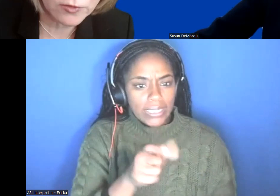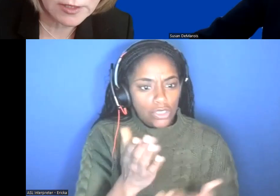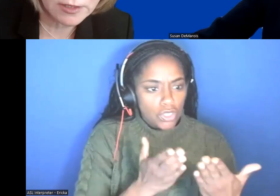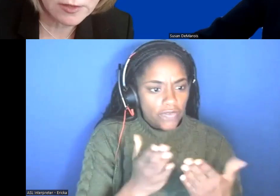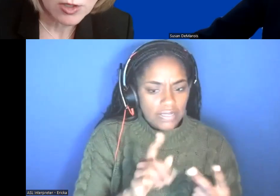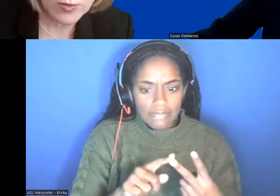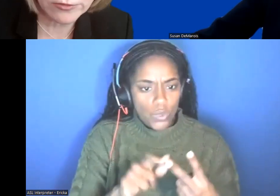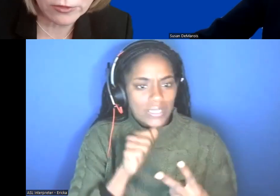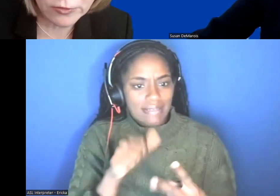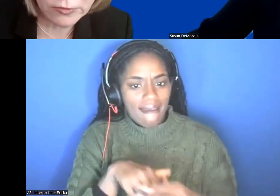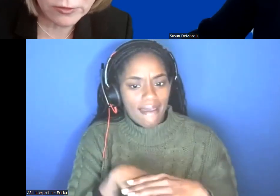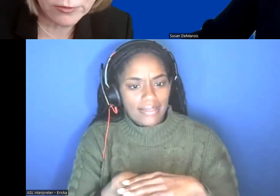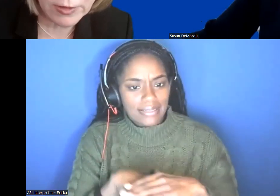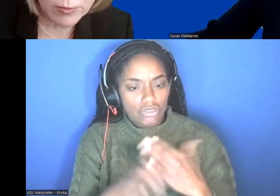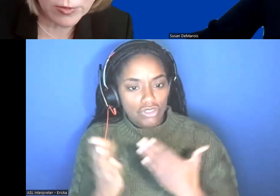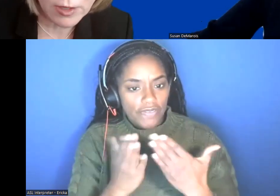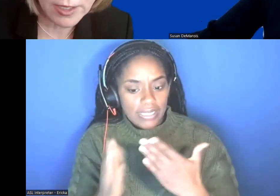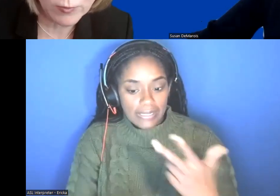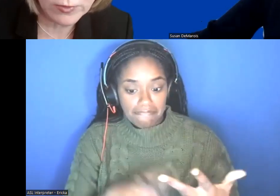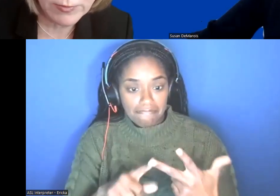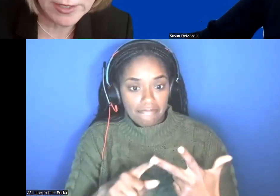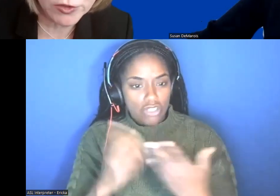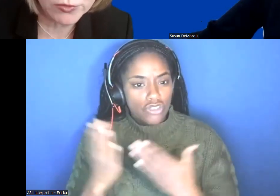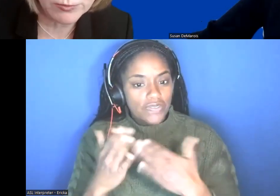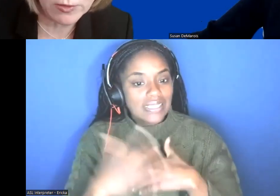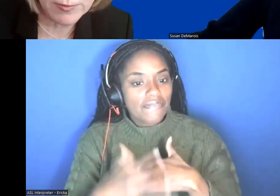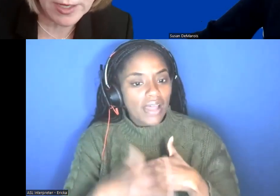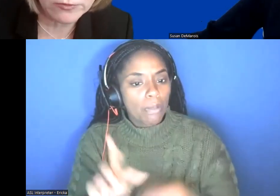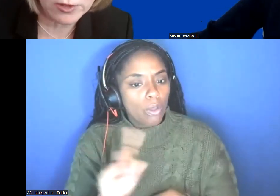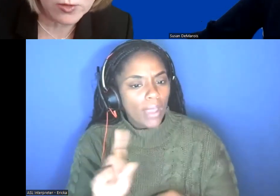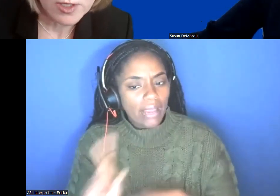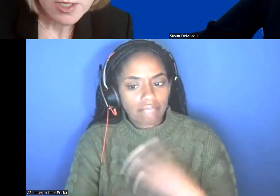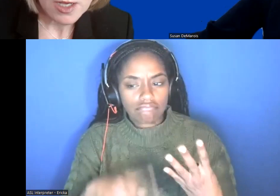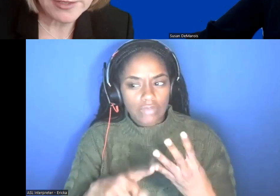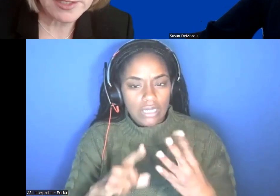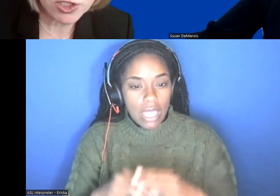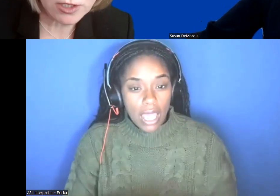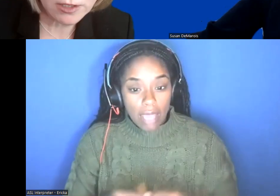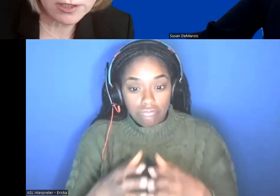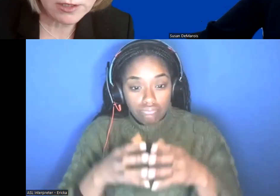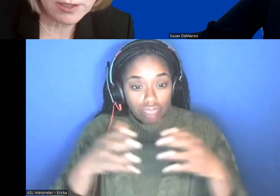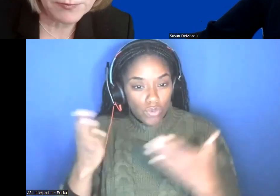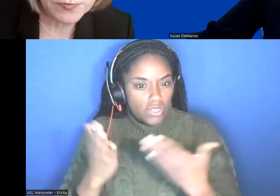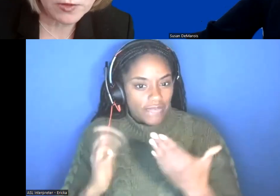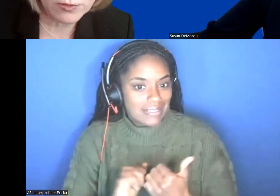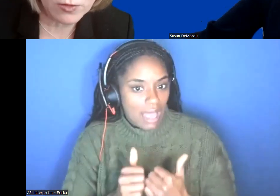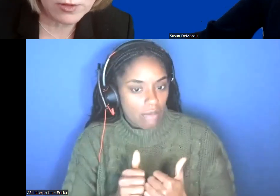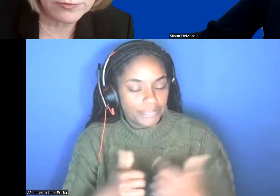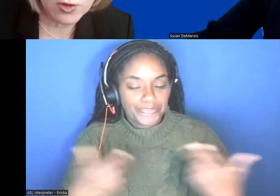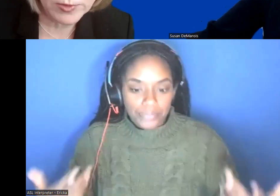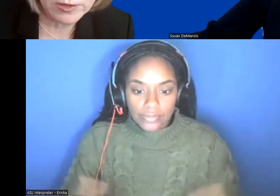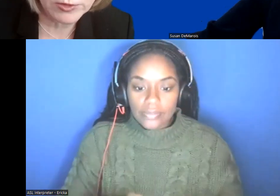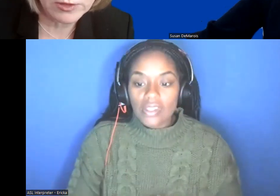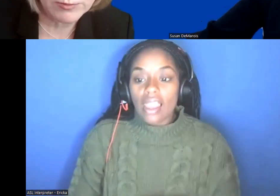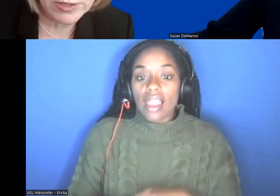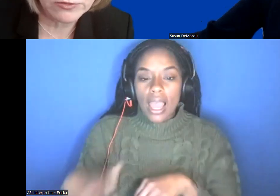accessing services, where services are available, and what we might do to build them out. So I touched on the role of